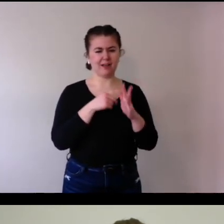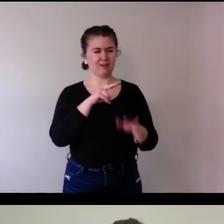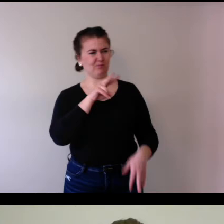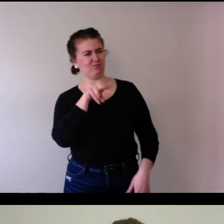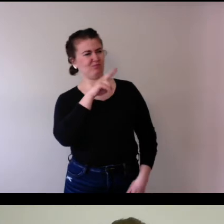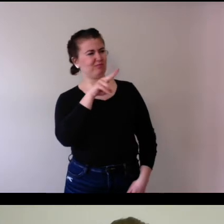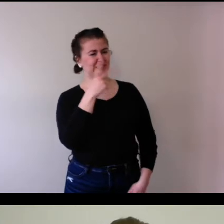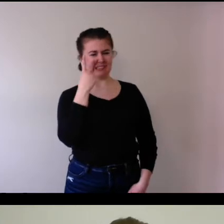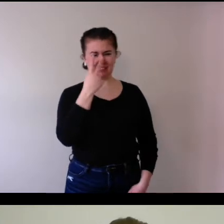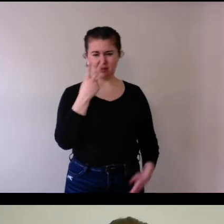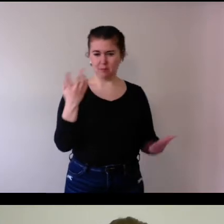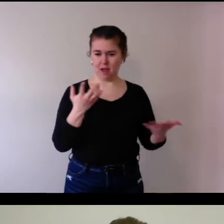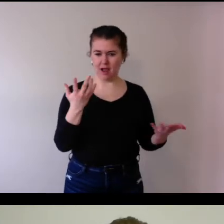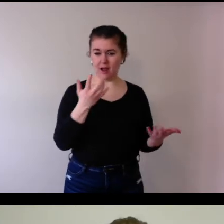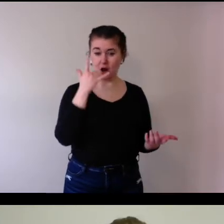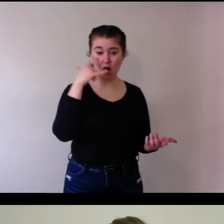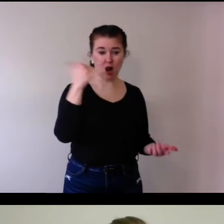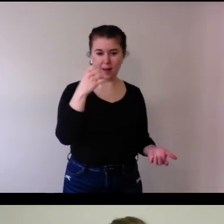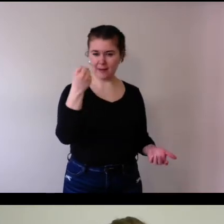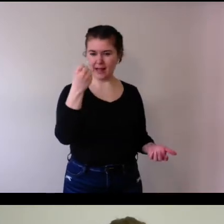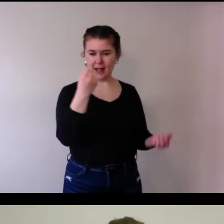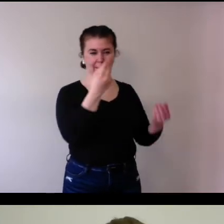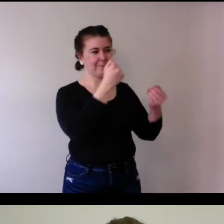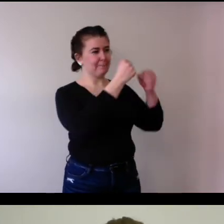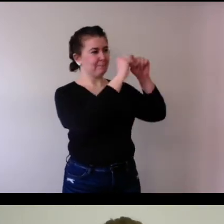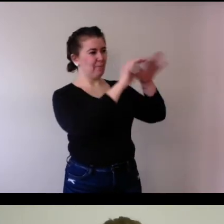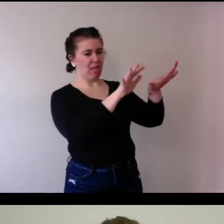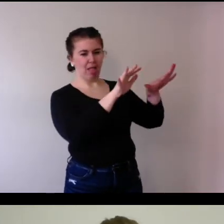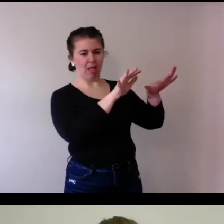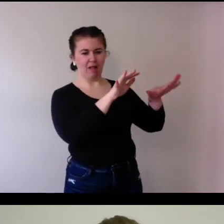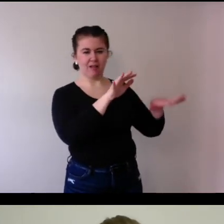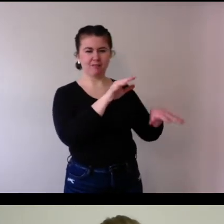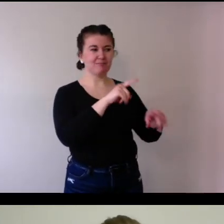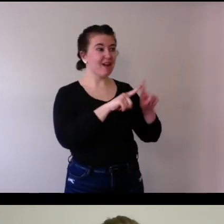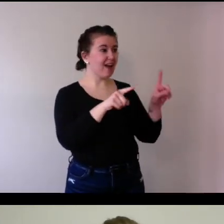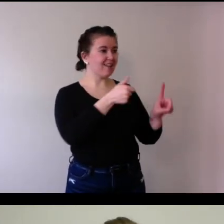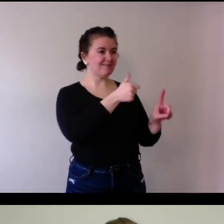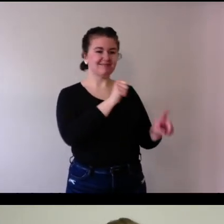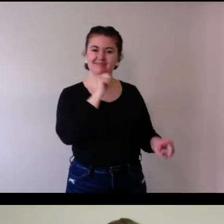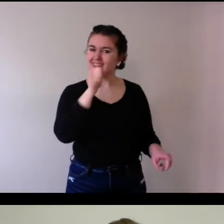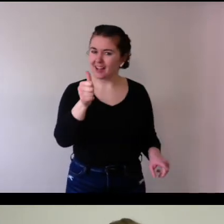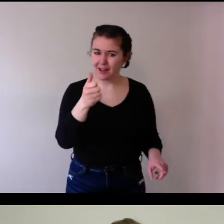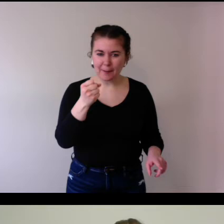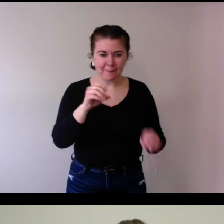Sometimes it looked like spilt milk, but it wasn't spilt milk.